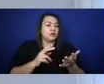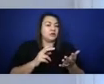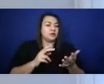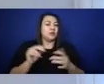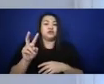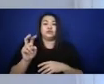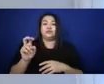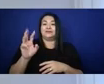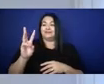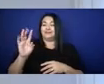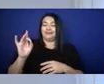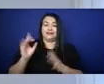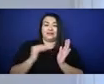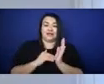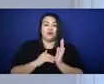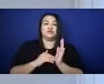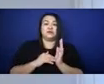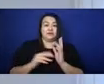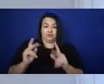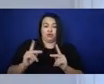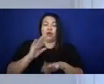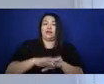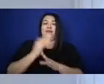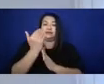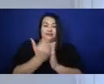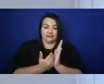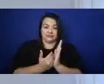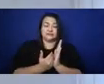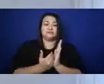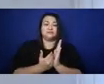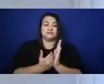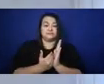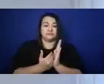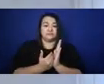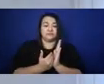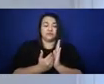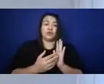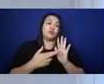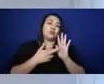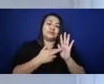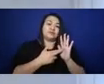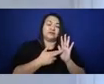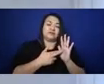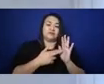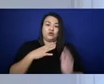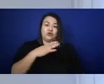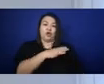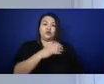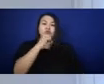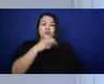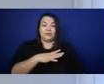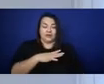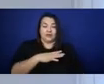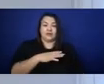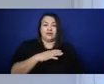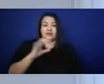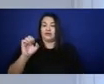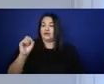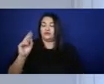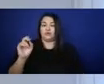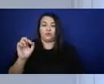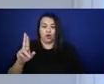So we're happy to have accomplished that this week. So when you look at our registration list, we